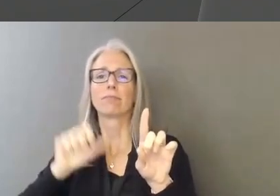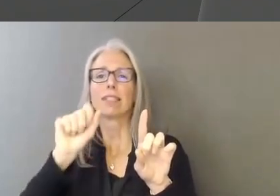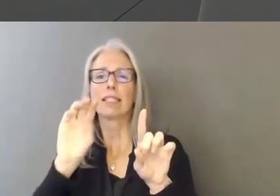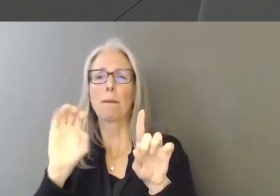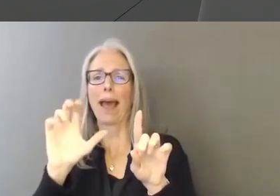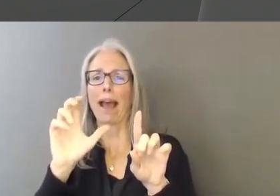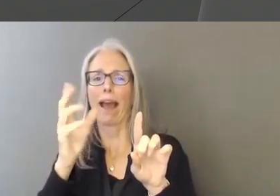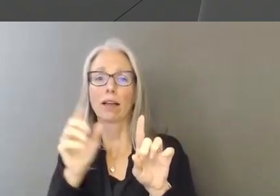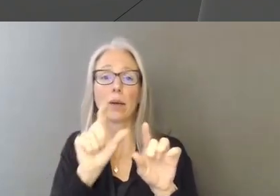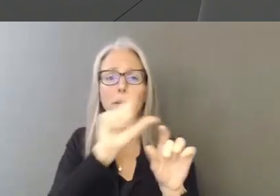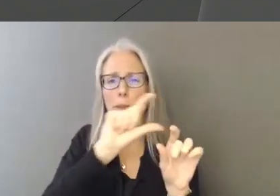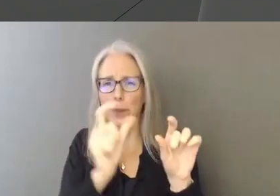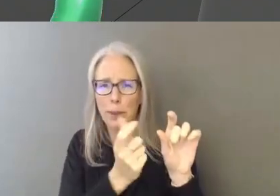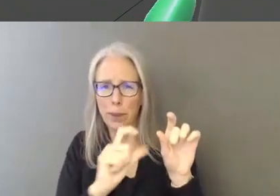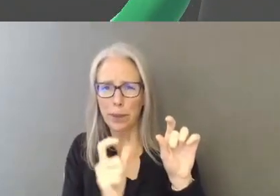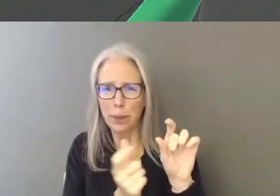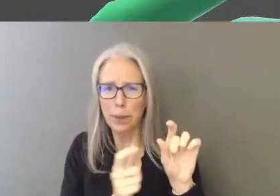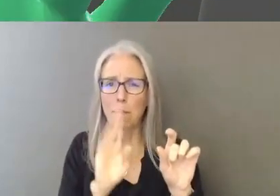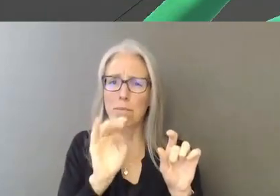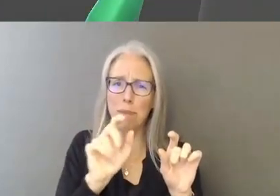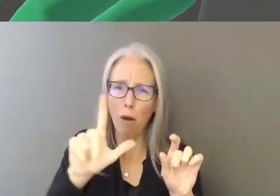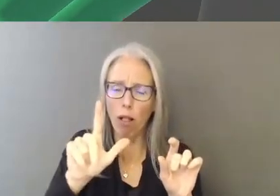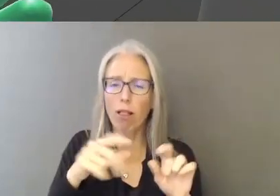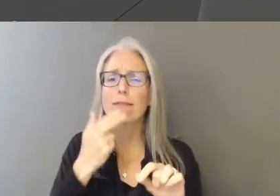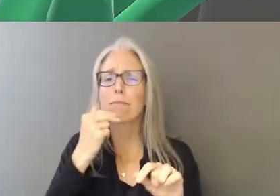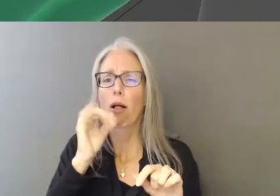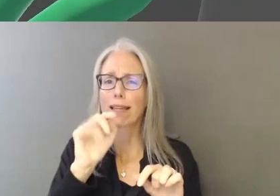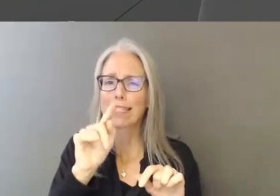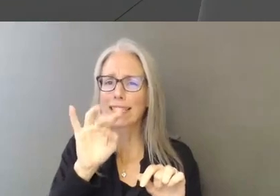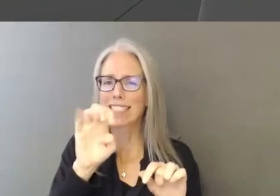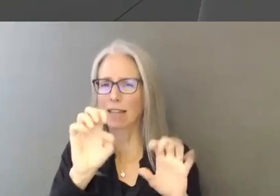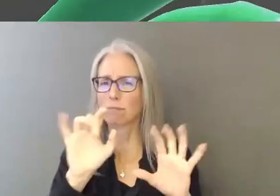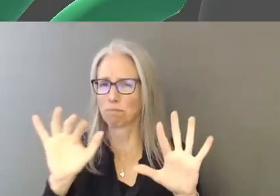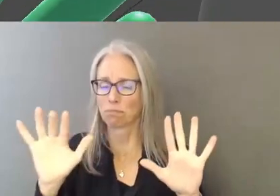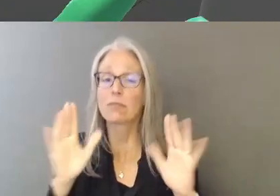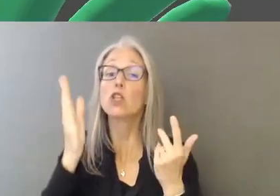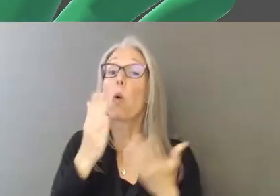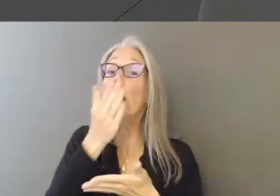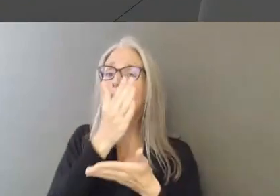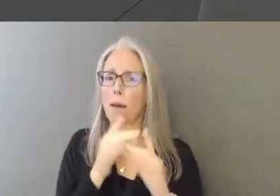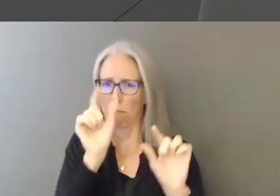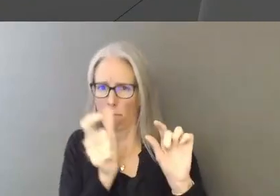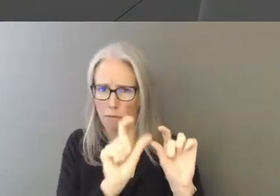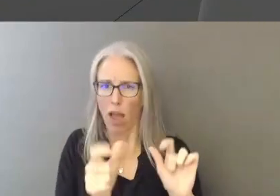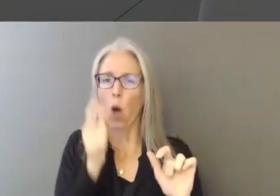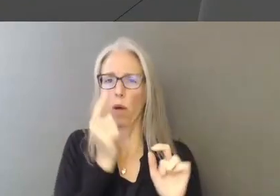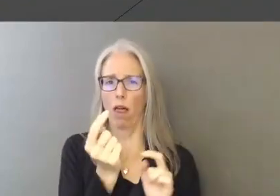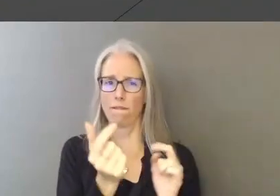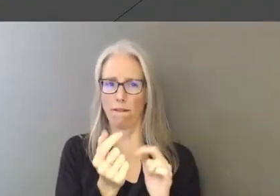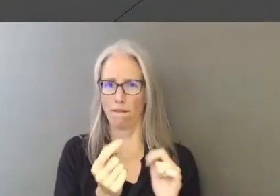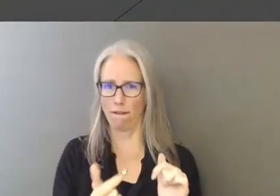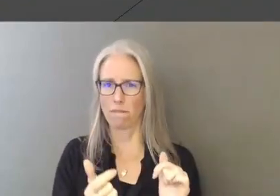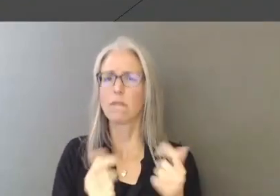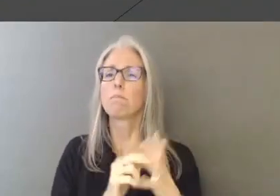small intestines and the bowels. What I'm going to do is I'm going to take away certain structures just so we can focus. So I'm going to take